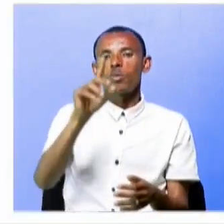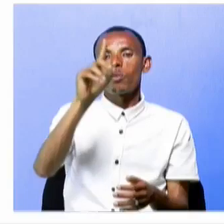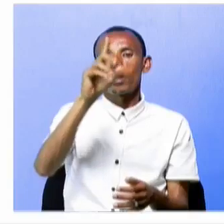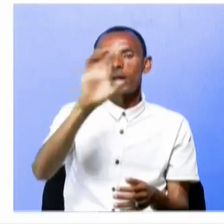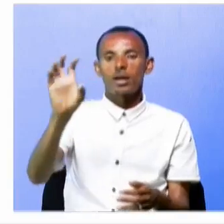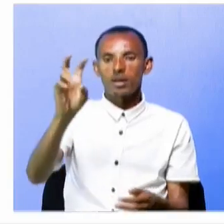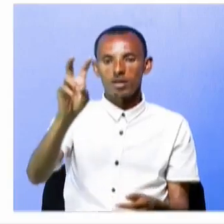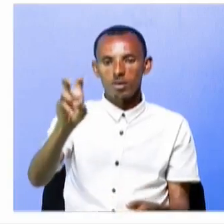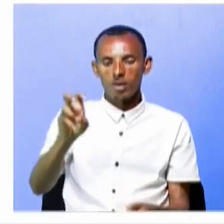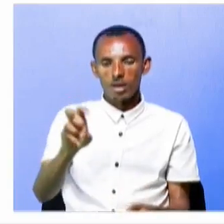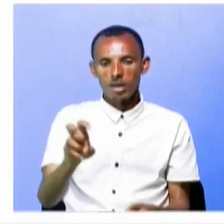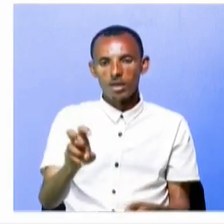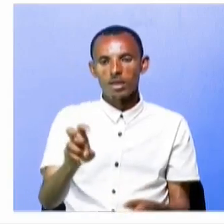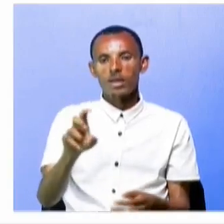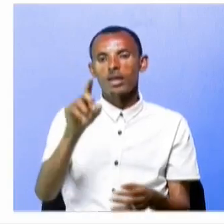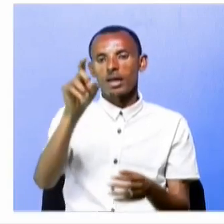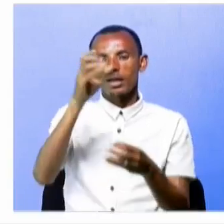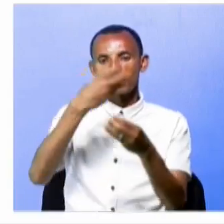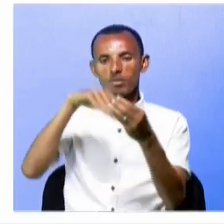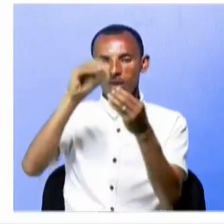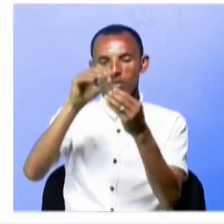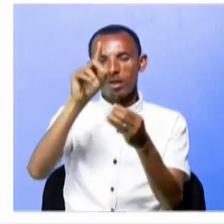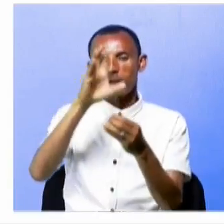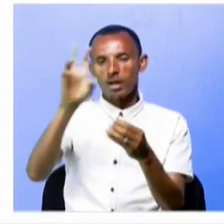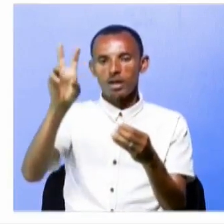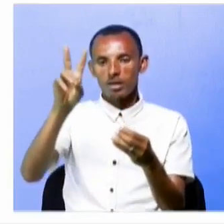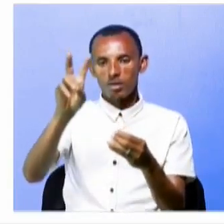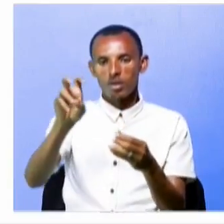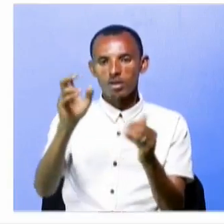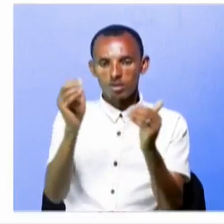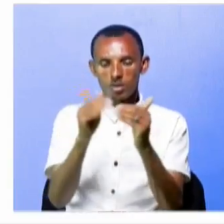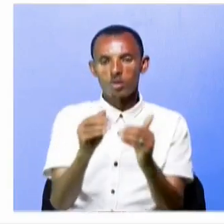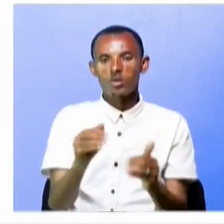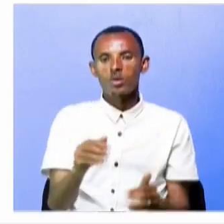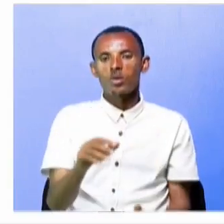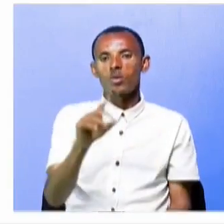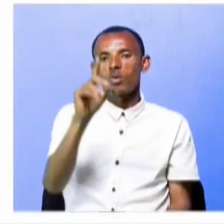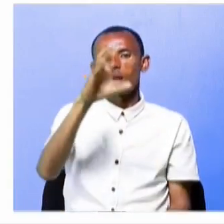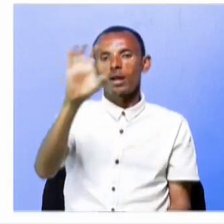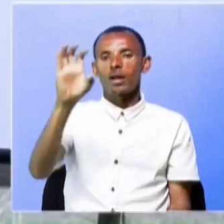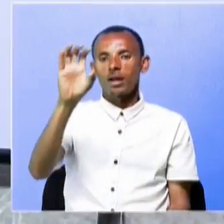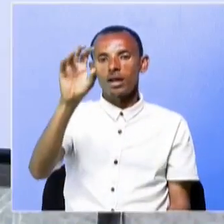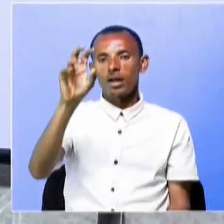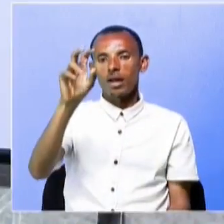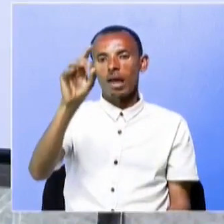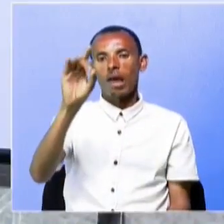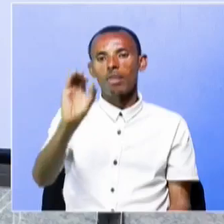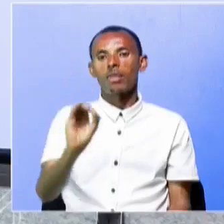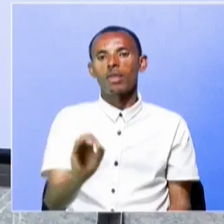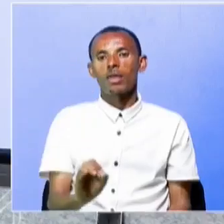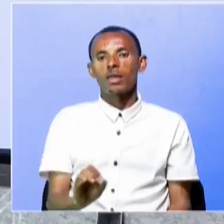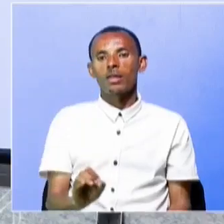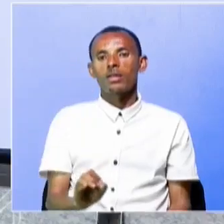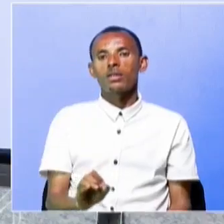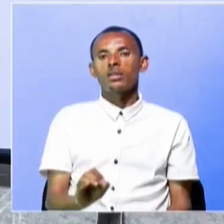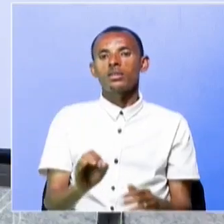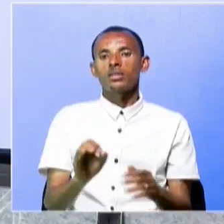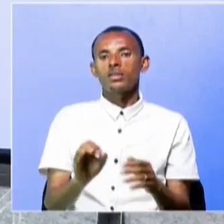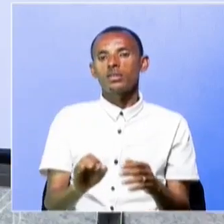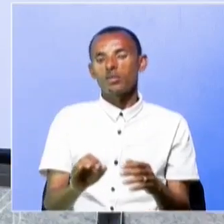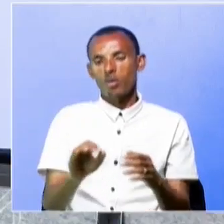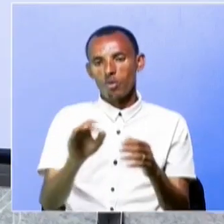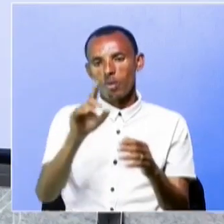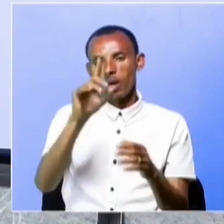120. So x plus 120 degree is 180 degree. Then